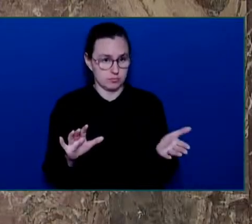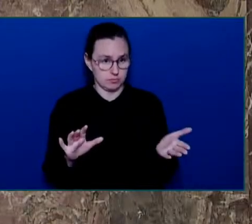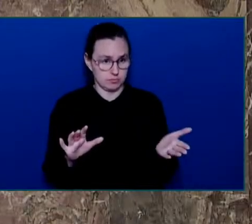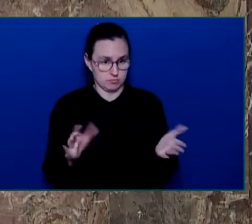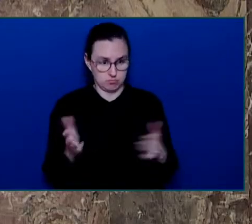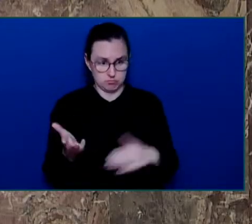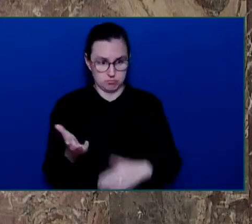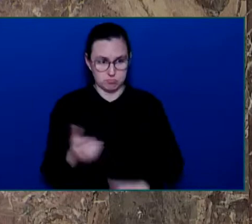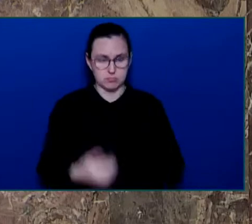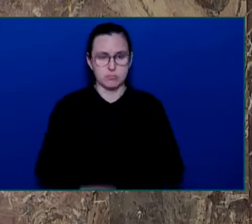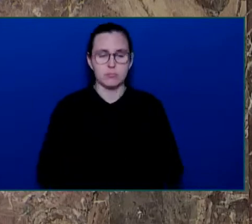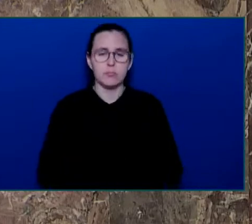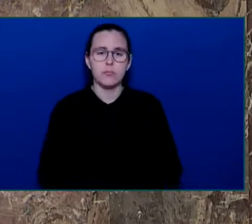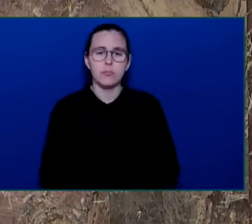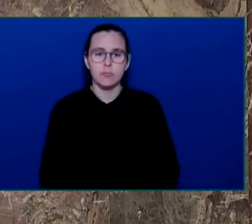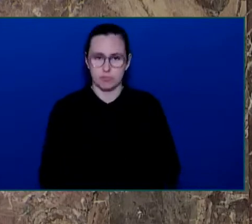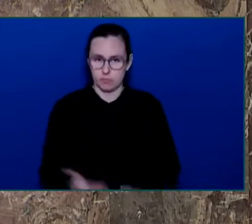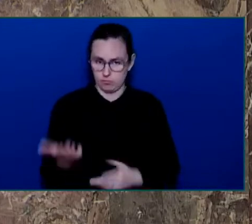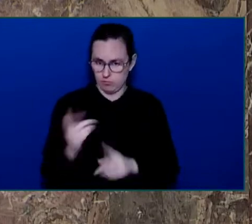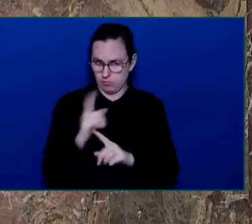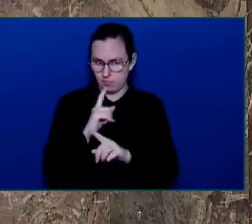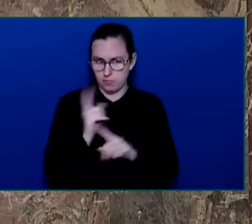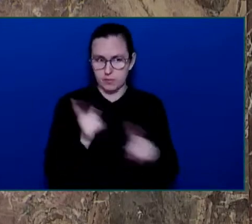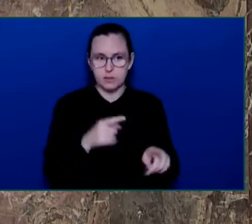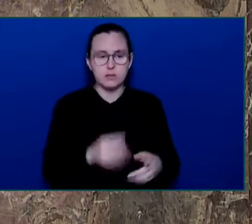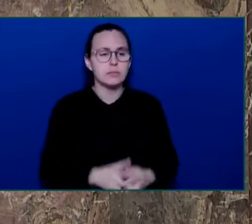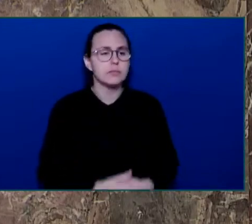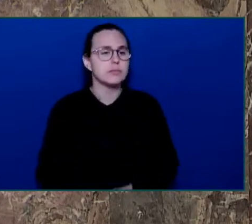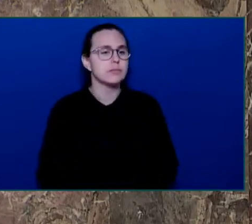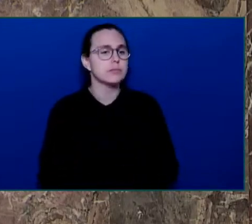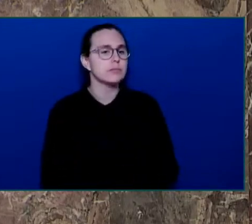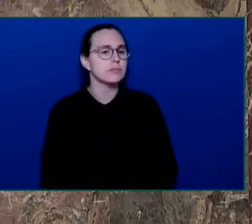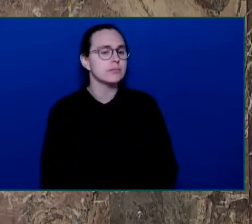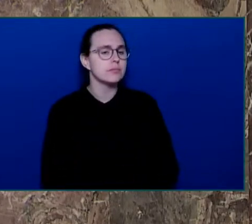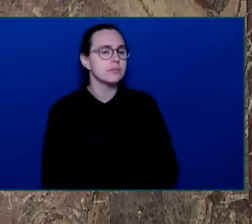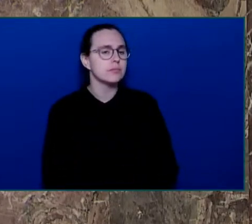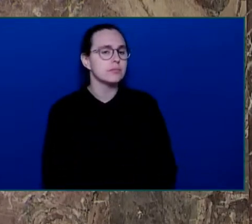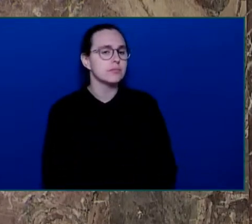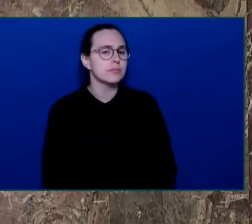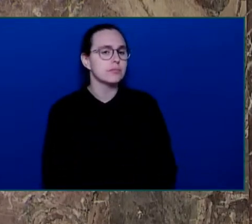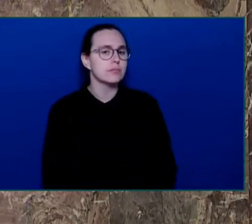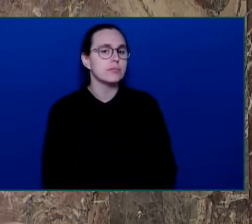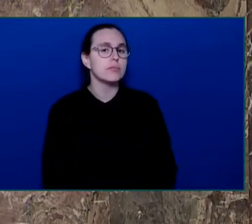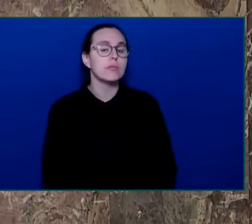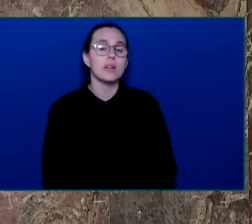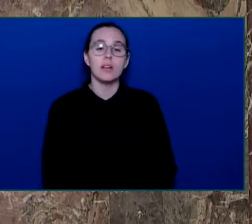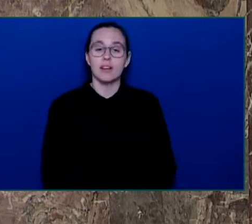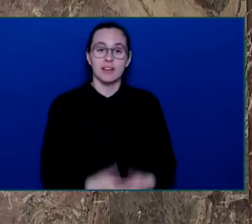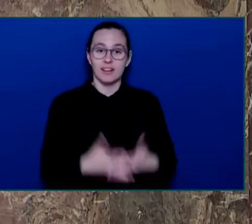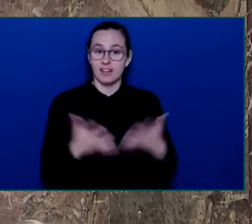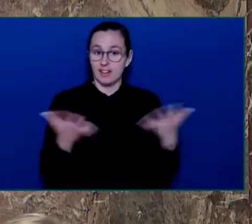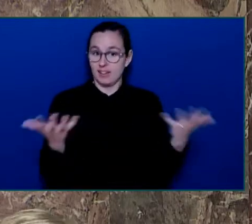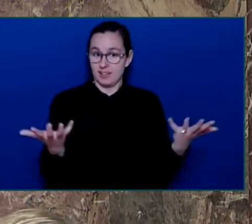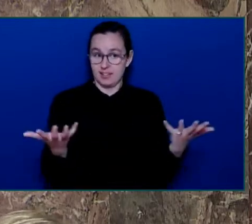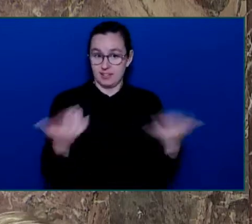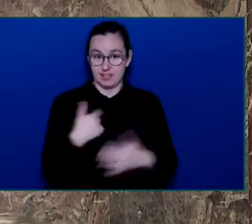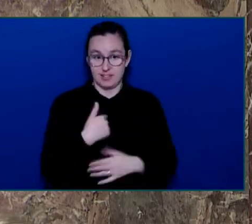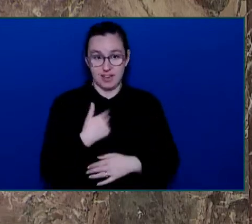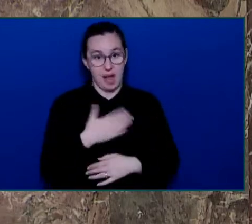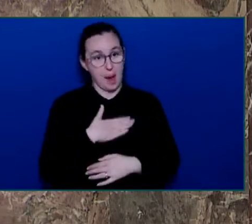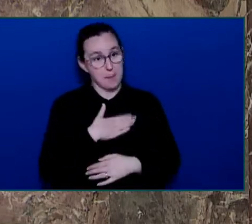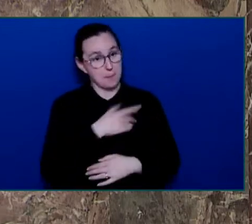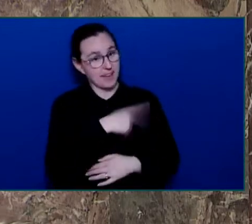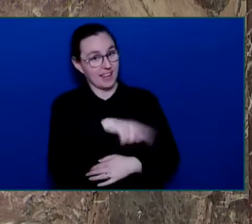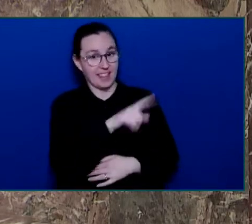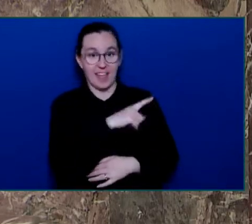floor. Well, I'm glad I'm providing some entertainment for the opposition, but their claims that the